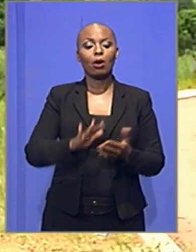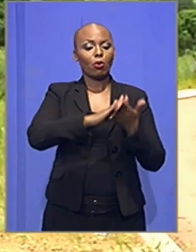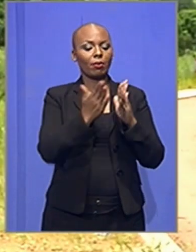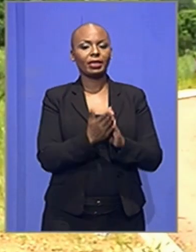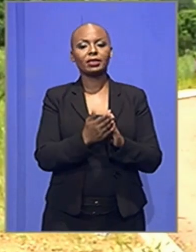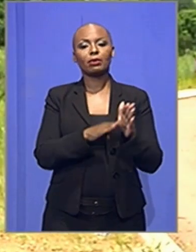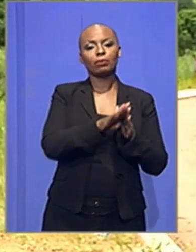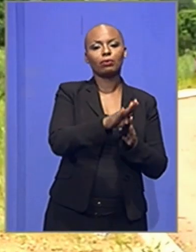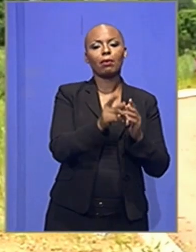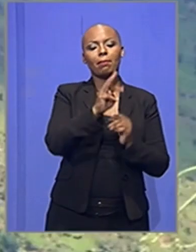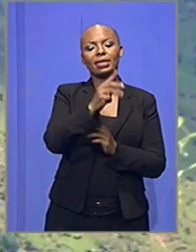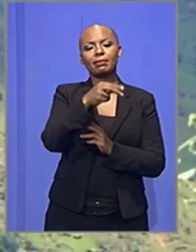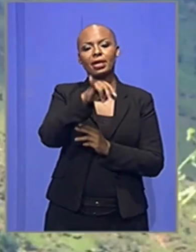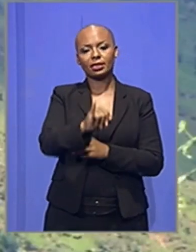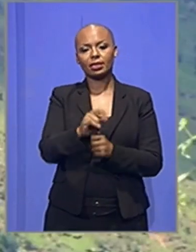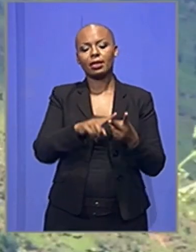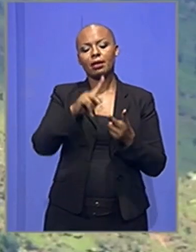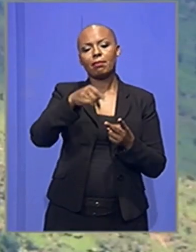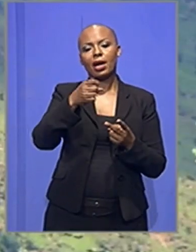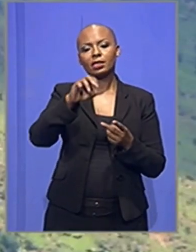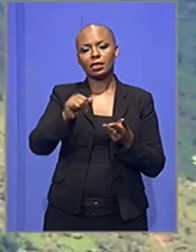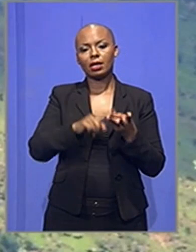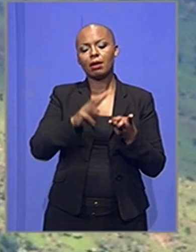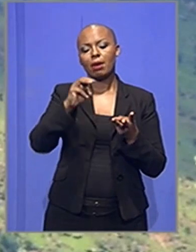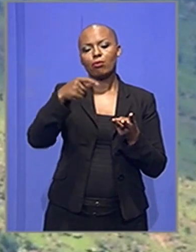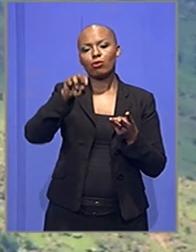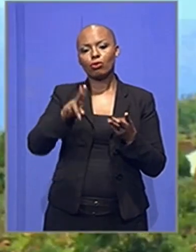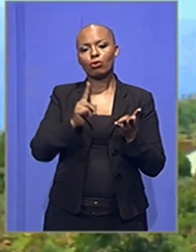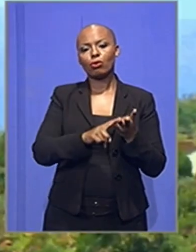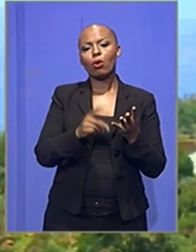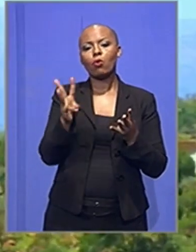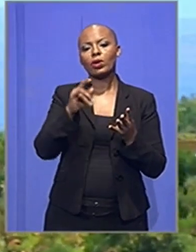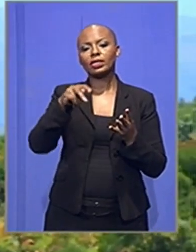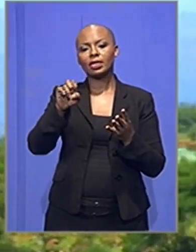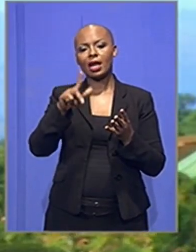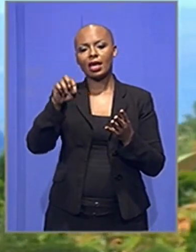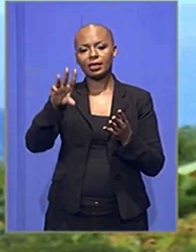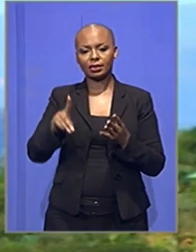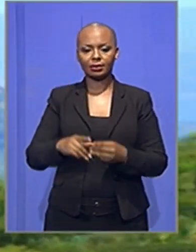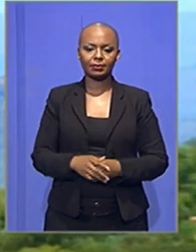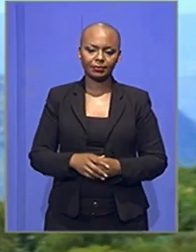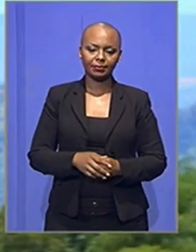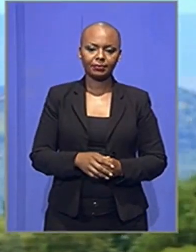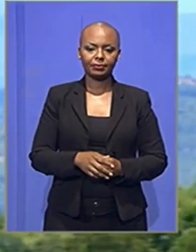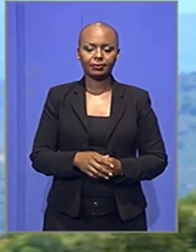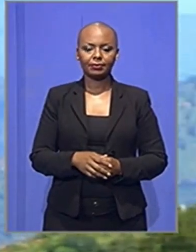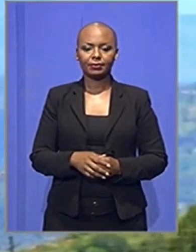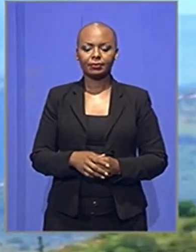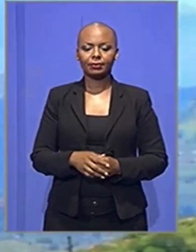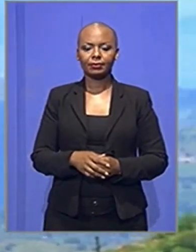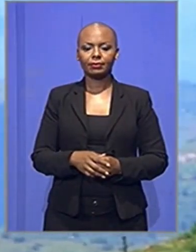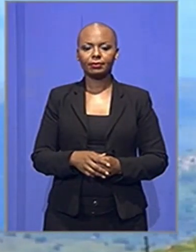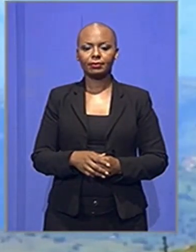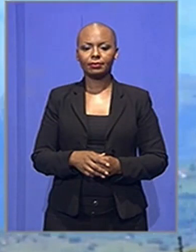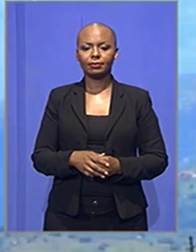ke motsane wa Matimachi, Phasha, Mamburu le Winterland. Ke Mahlatse Phaladi wa ditaba tša SABC Omkhondweni